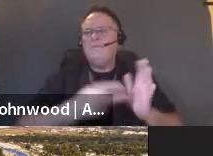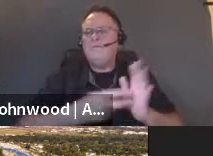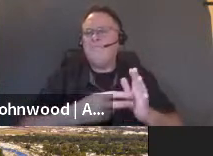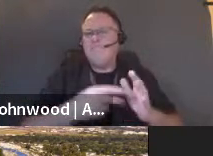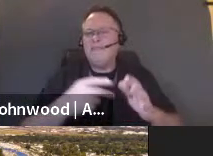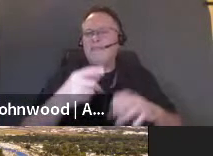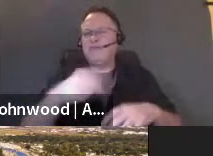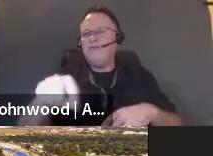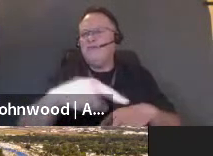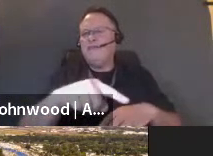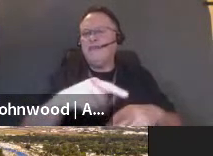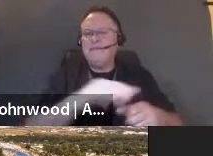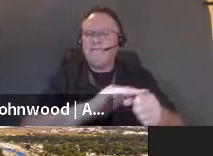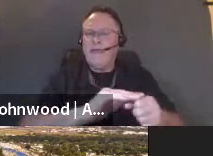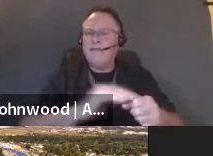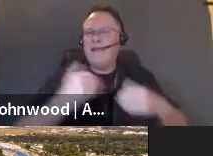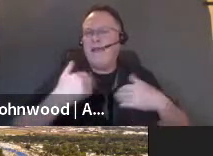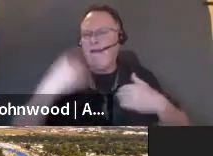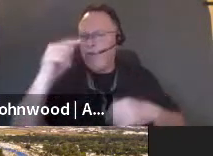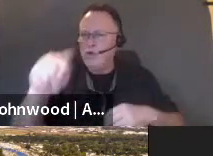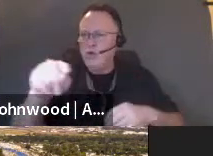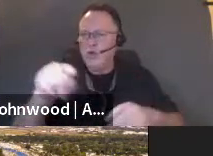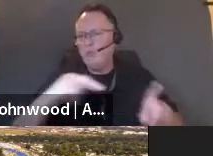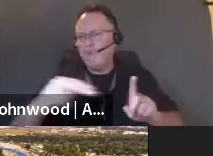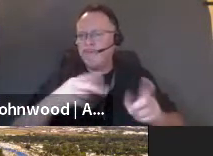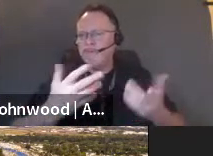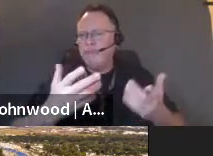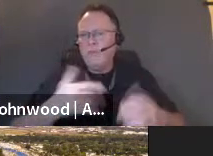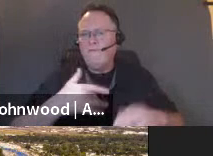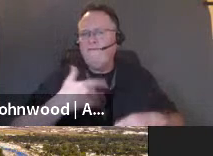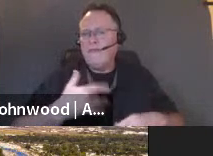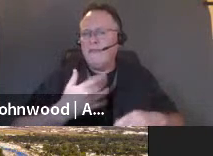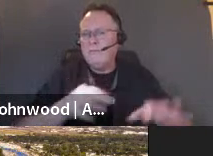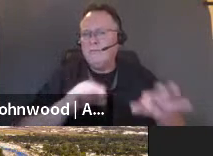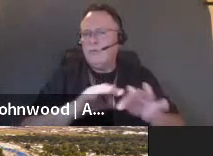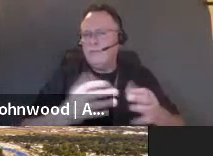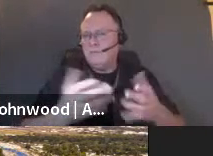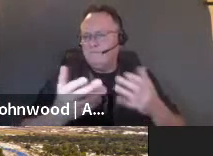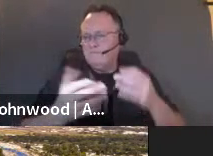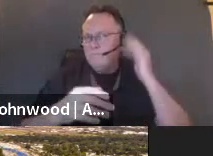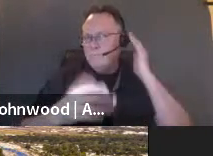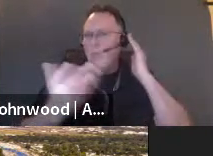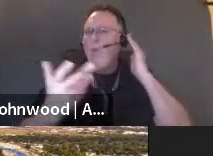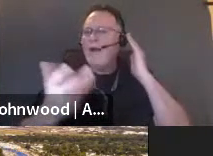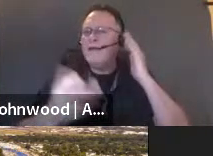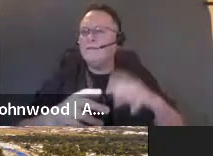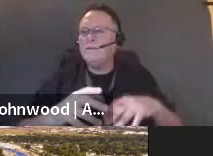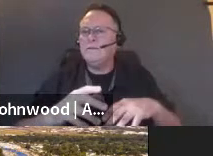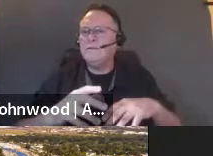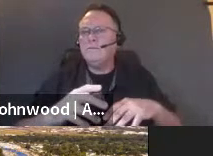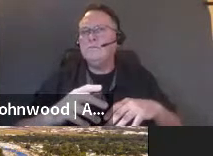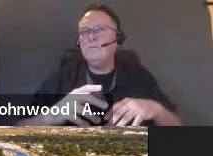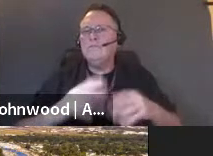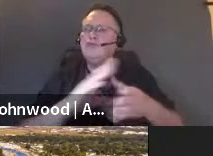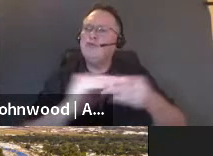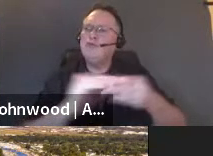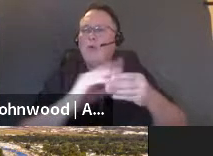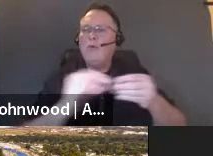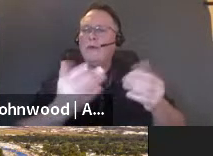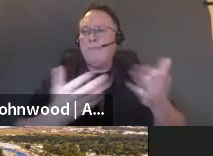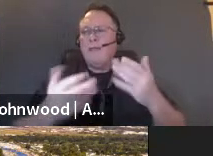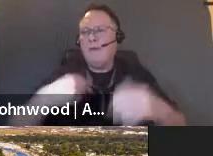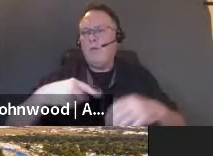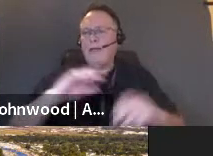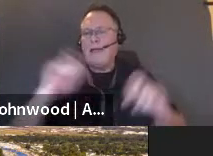places have for you and the communities that you're a part of? What stories might we be able to celebrate